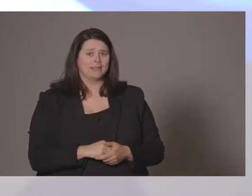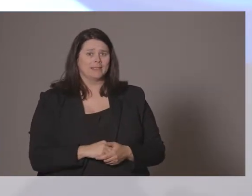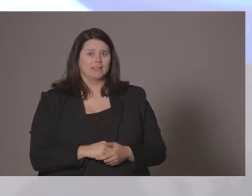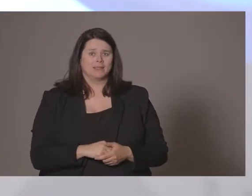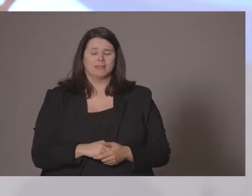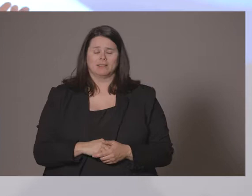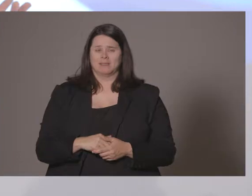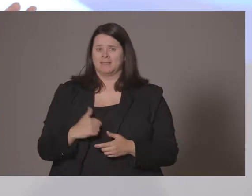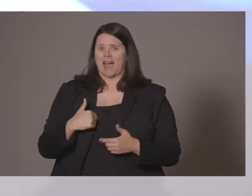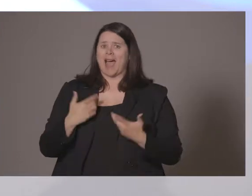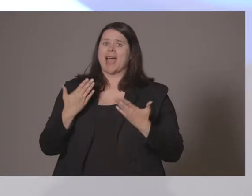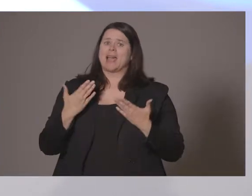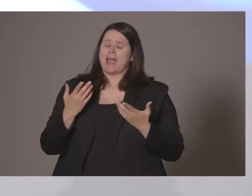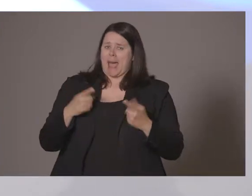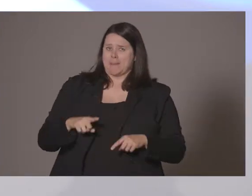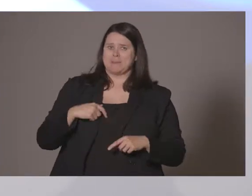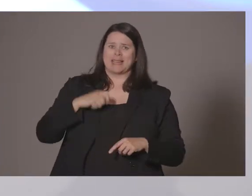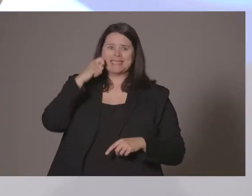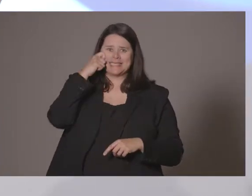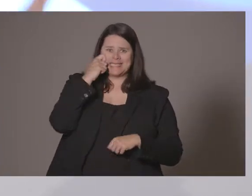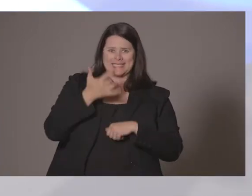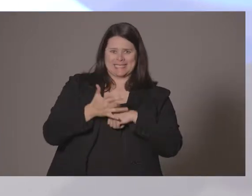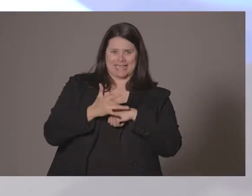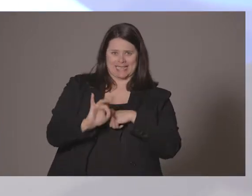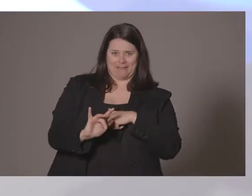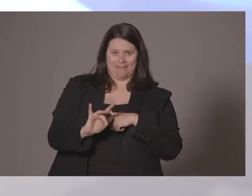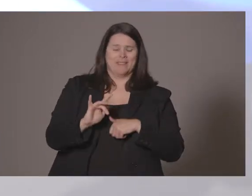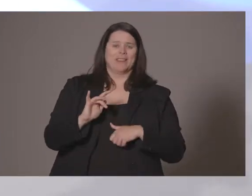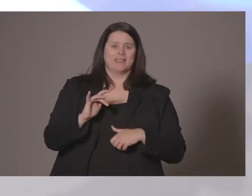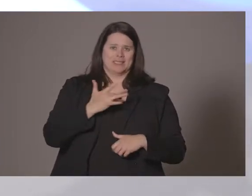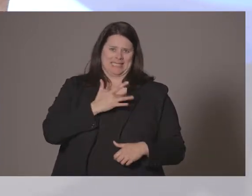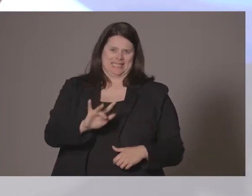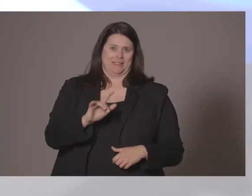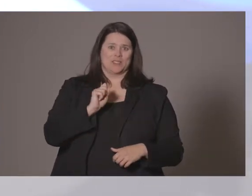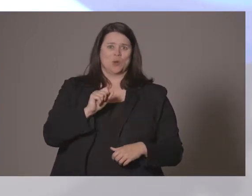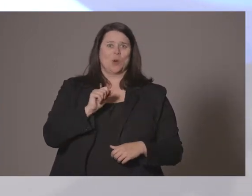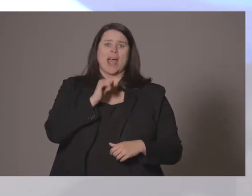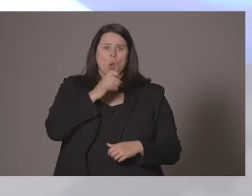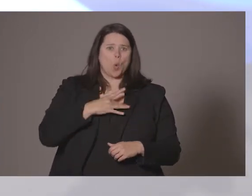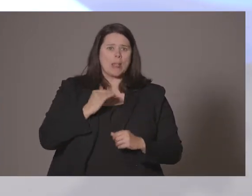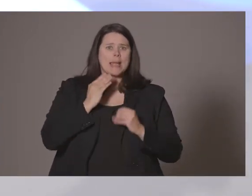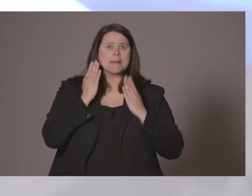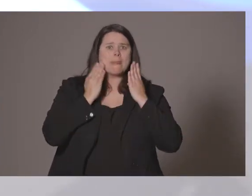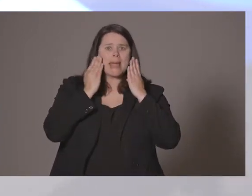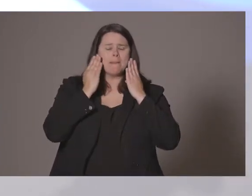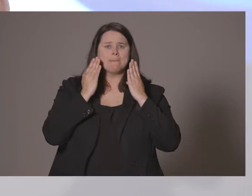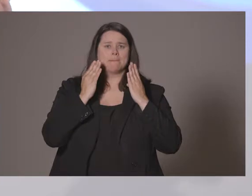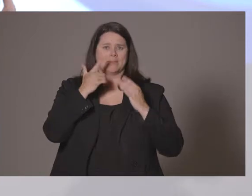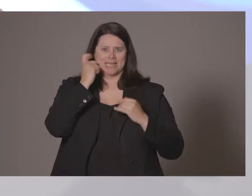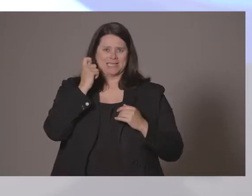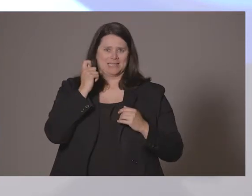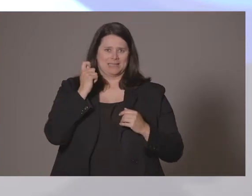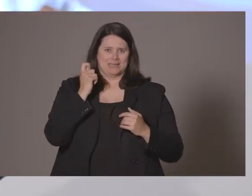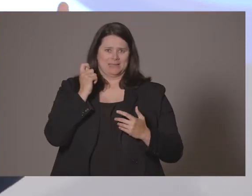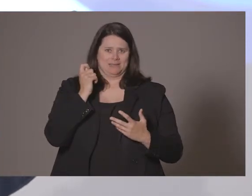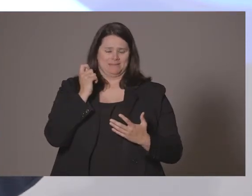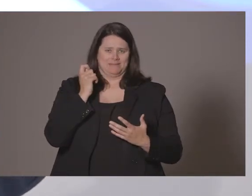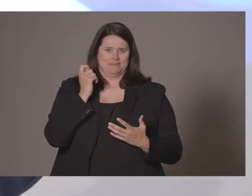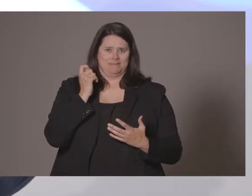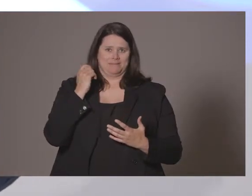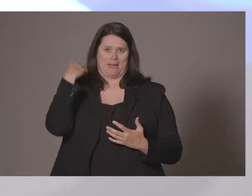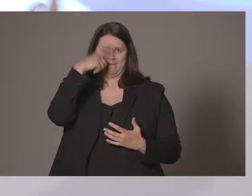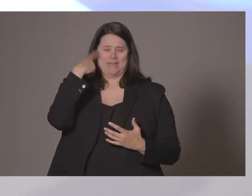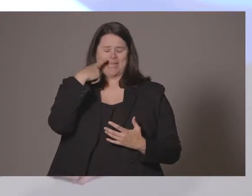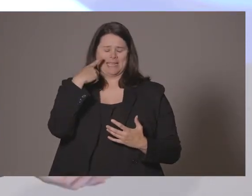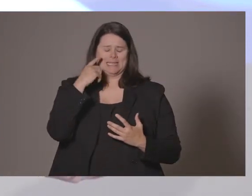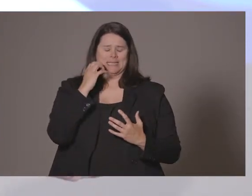I happen to have some skin sensitivities, so not only do I not really like wearing makeup, it irritates my face to an excessive